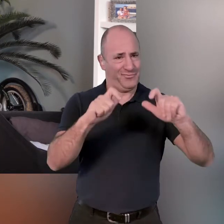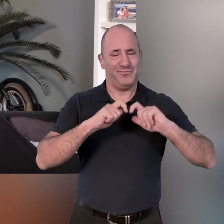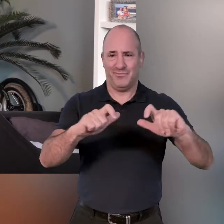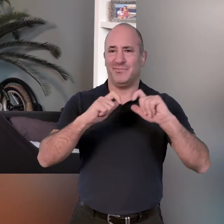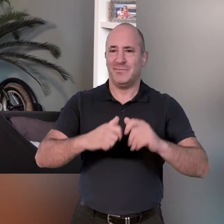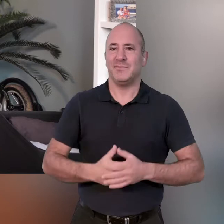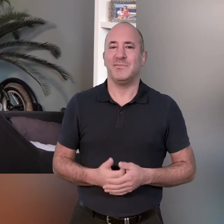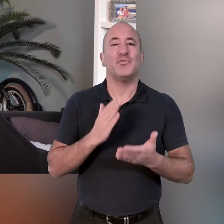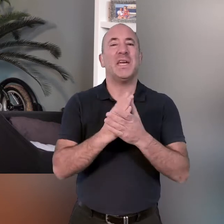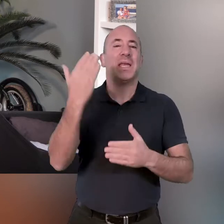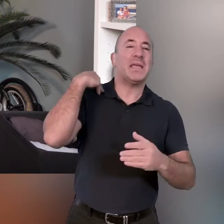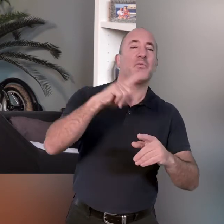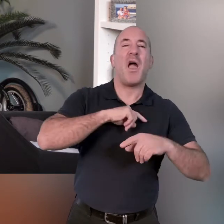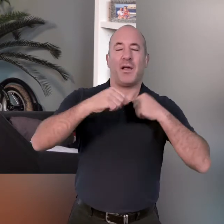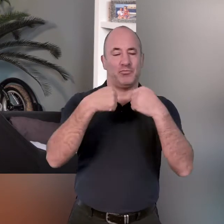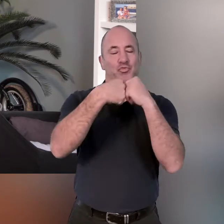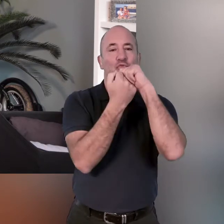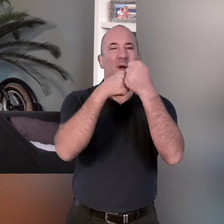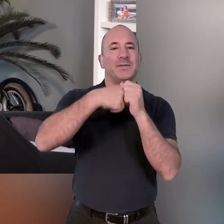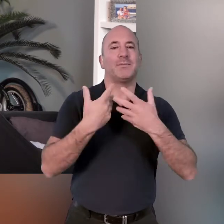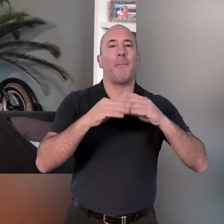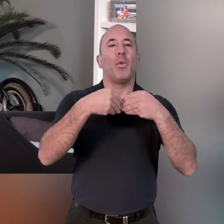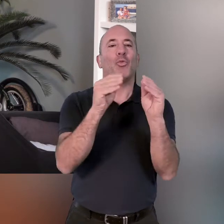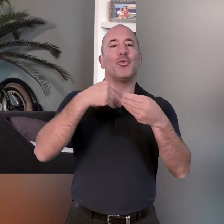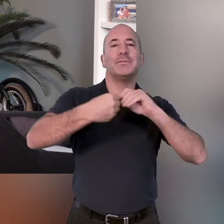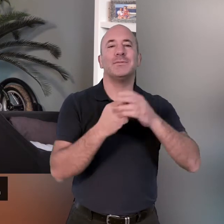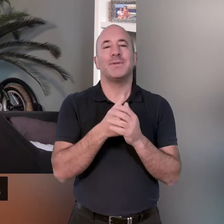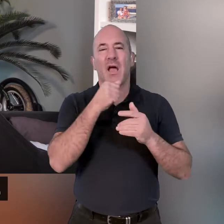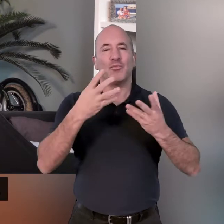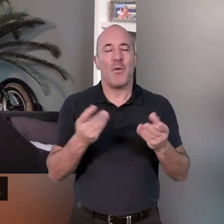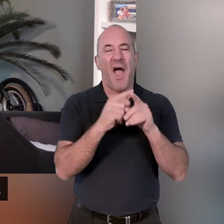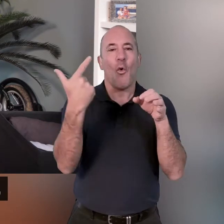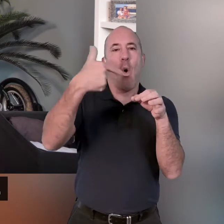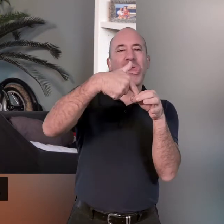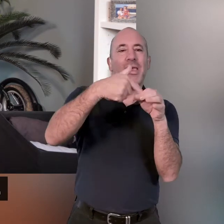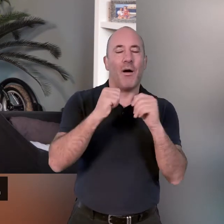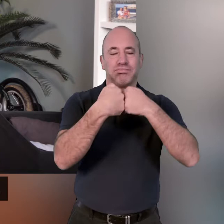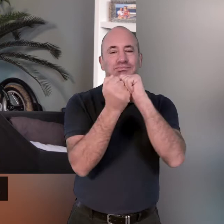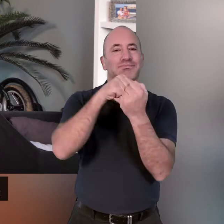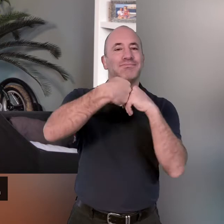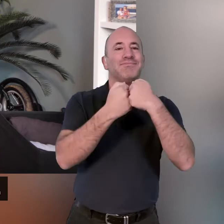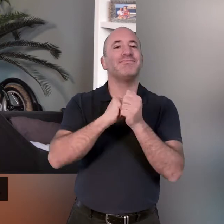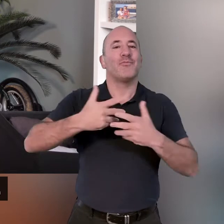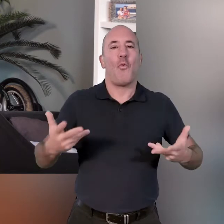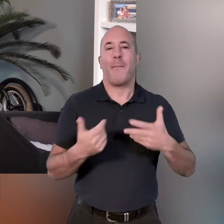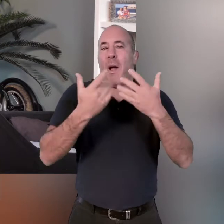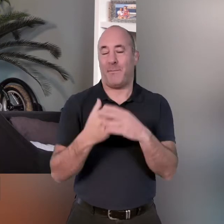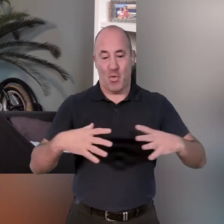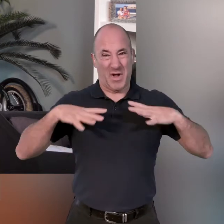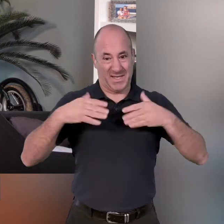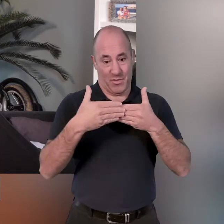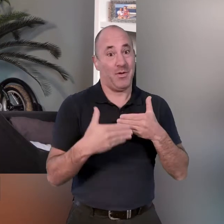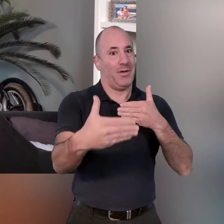work. So this is just helping mobilize those joints, making sure they're nice and lubricated, make sure they're warmed up, and make sure